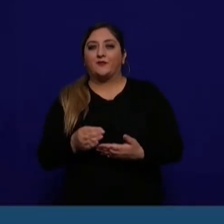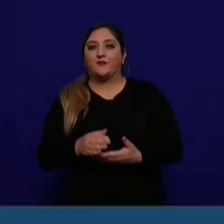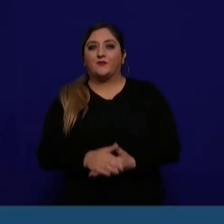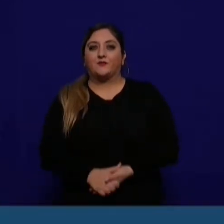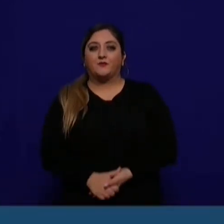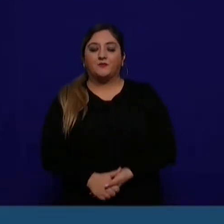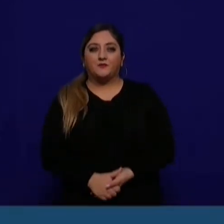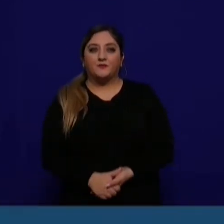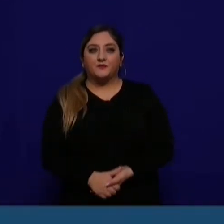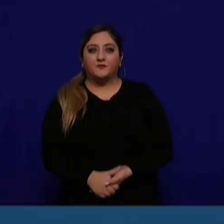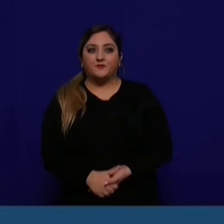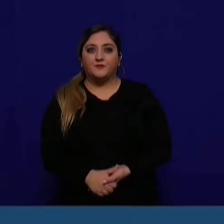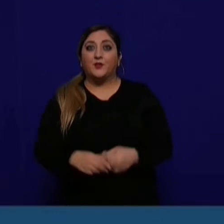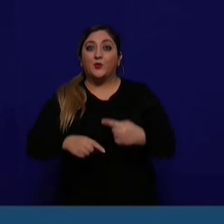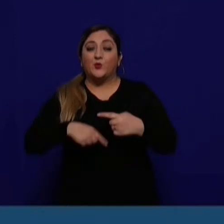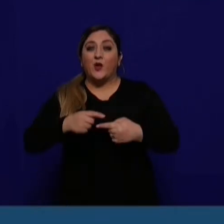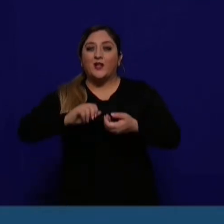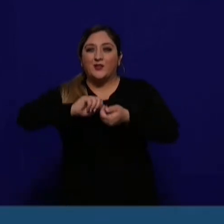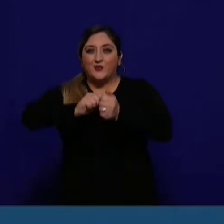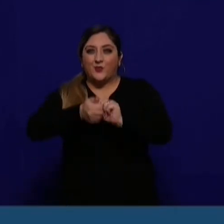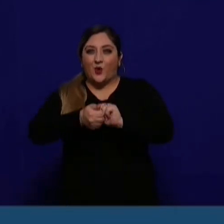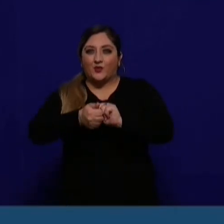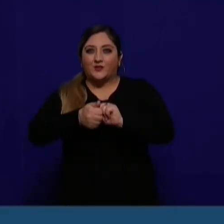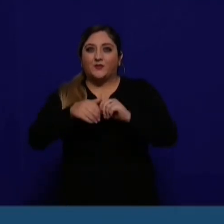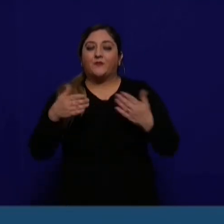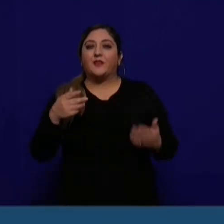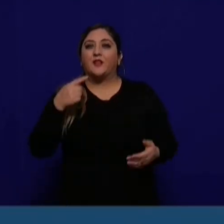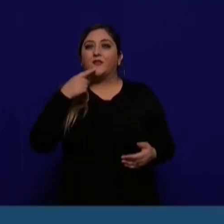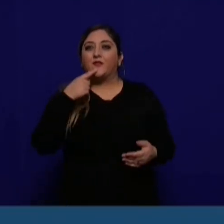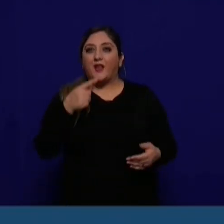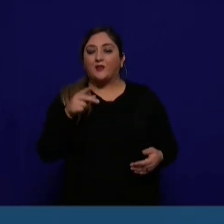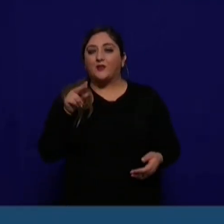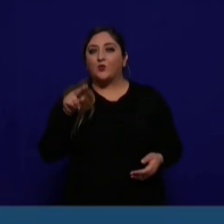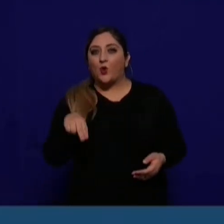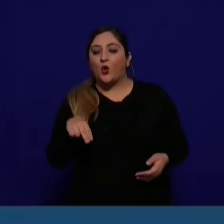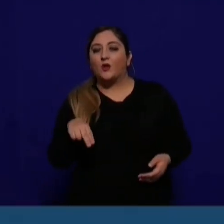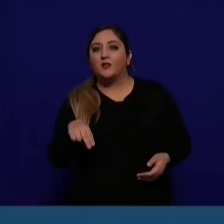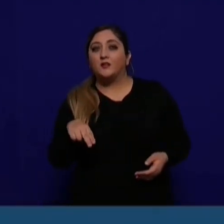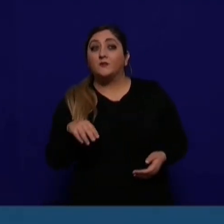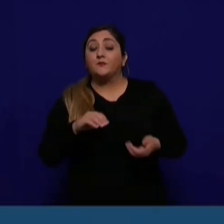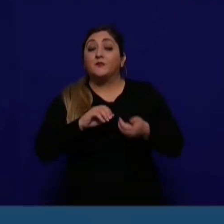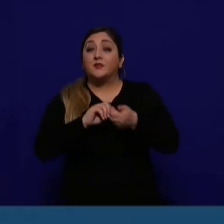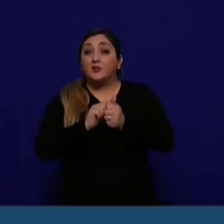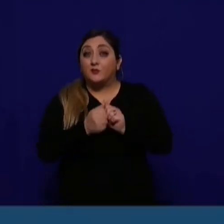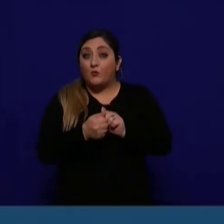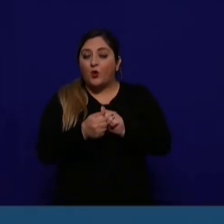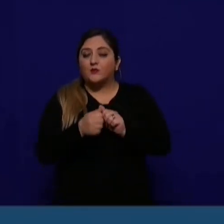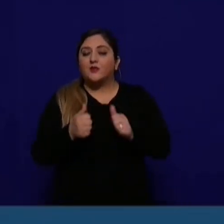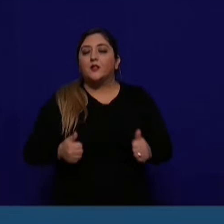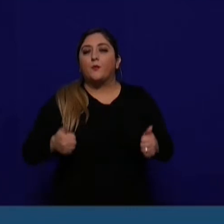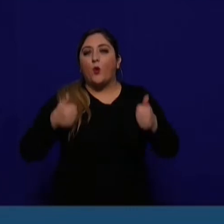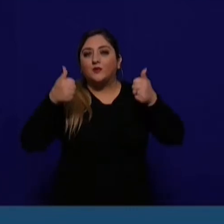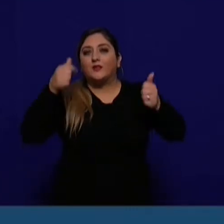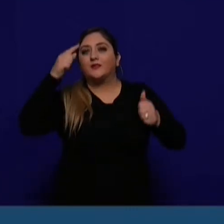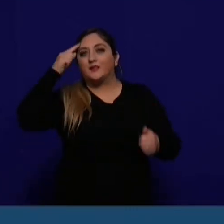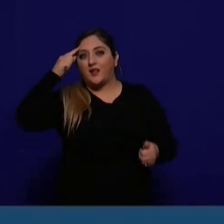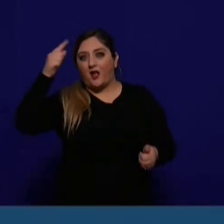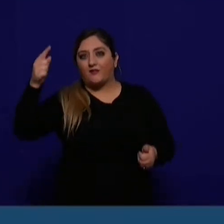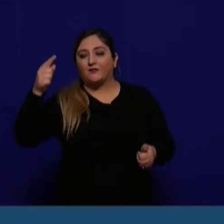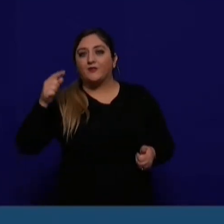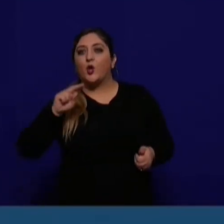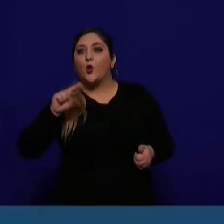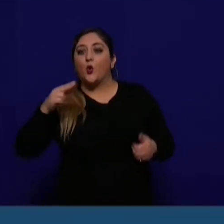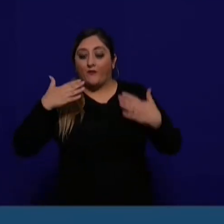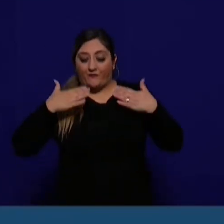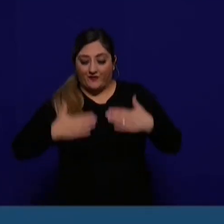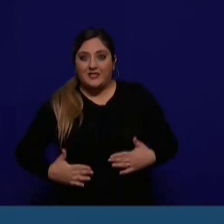kellna. Fuq l-sports bħalma semmejt ukoll bħal entitajiet oħrajn aħna nagħmlu enfasi fuq sports imma ukoll l-attività